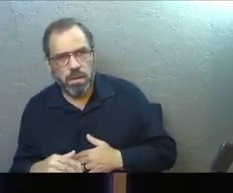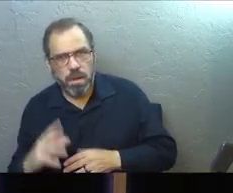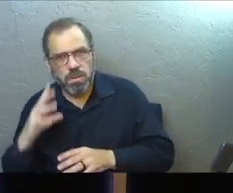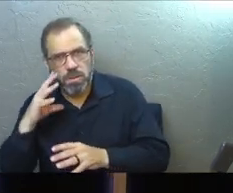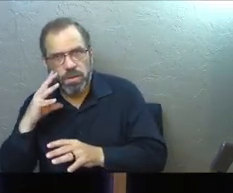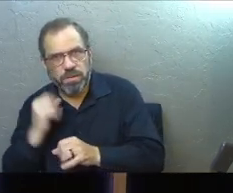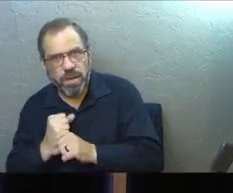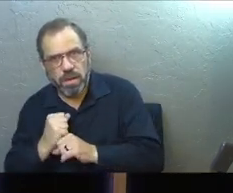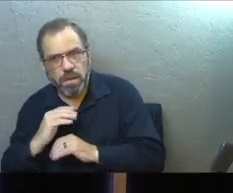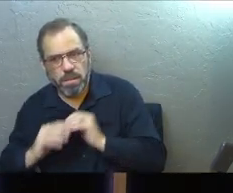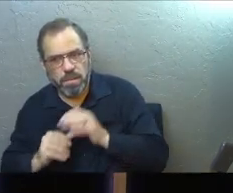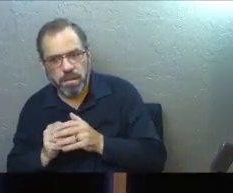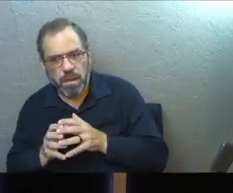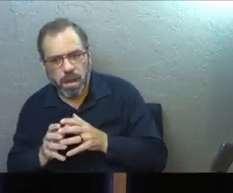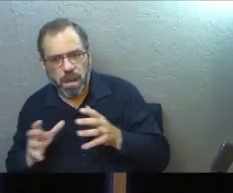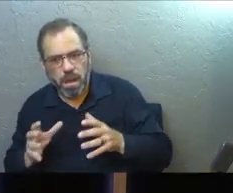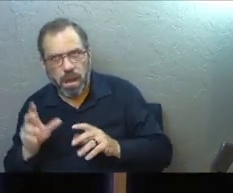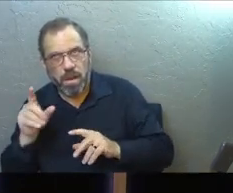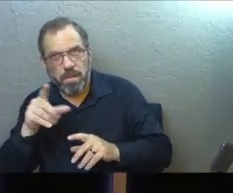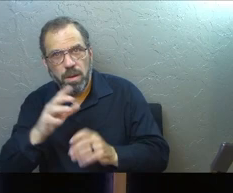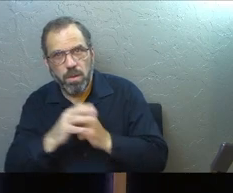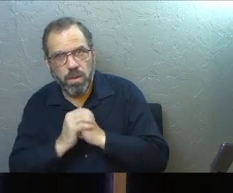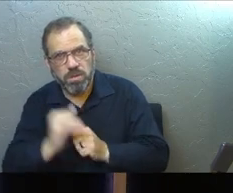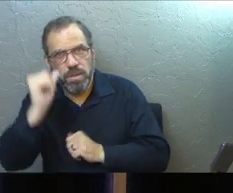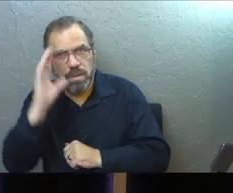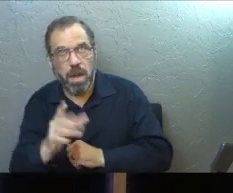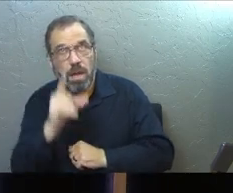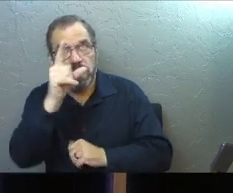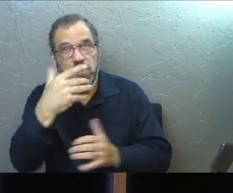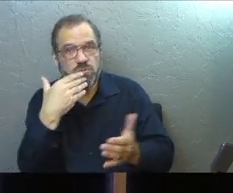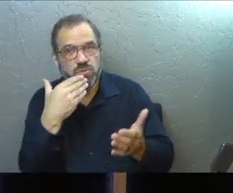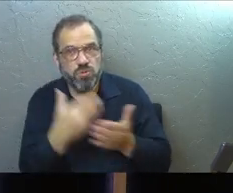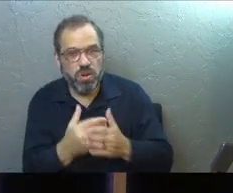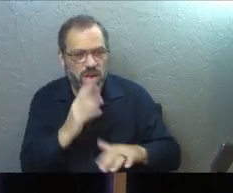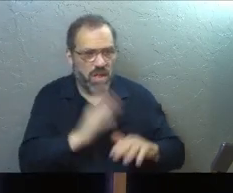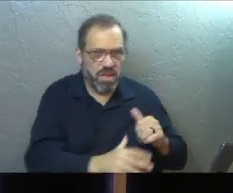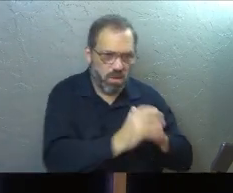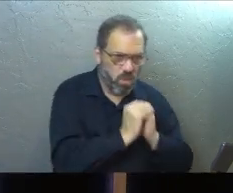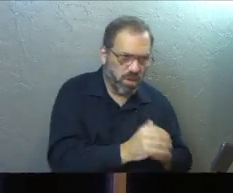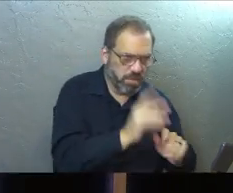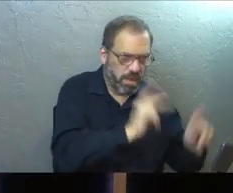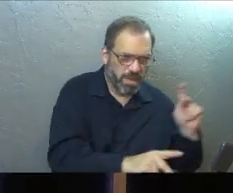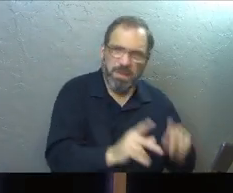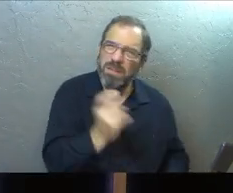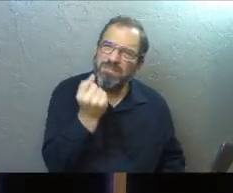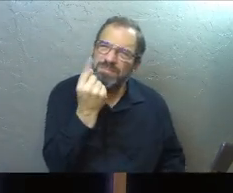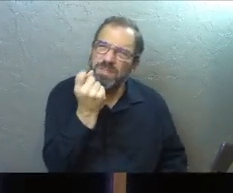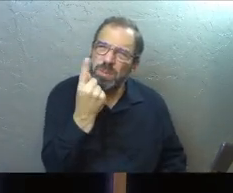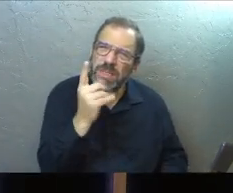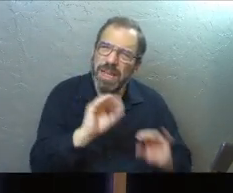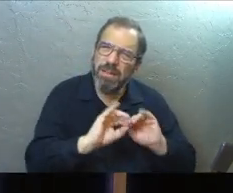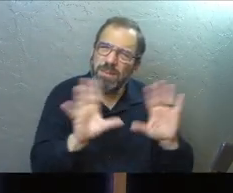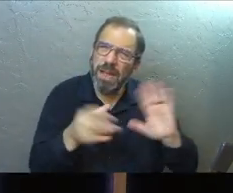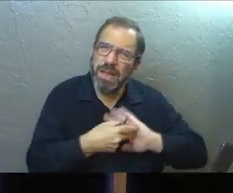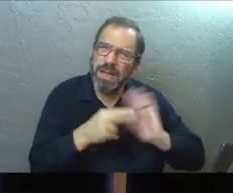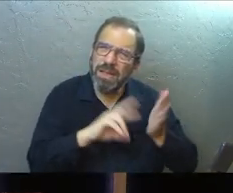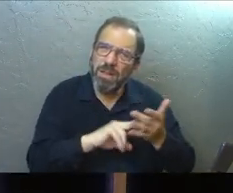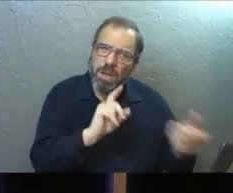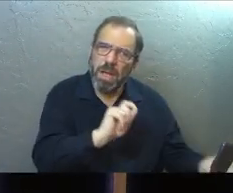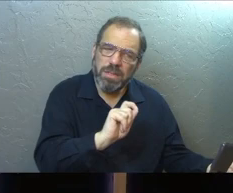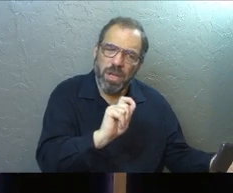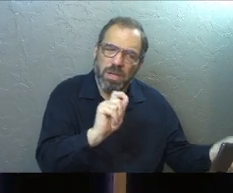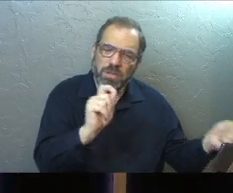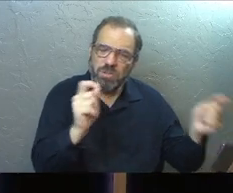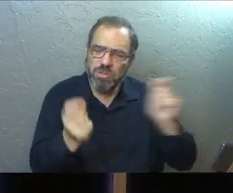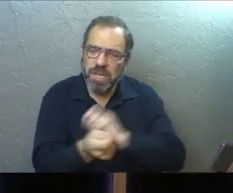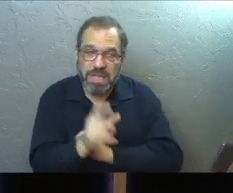is building in the room. And people are worshiping the one true God who's actually good instead of worshiping people. Do you see how that starts to change? It starts to shift